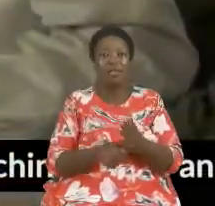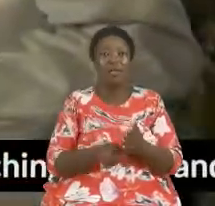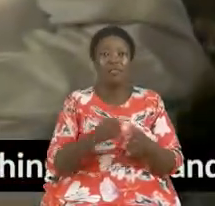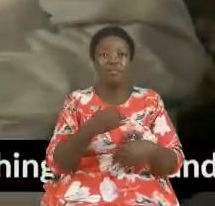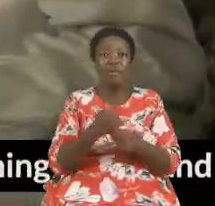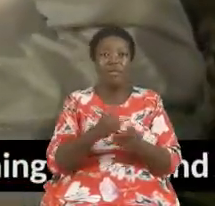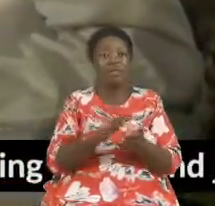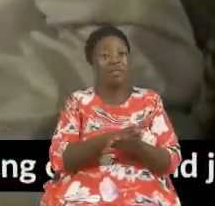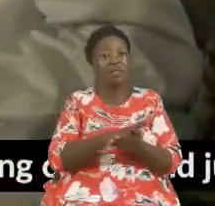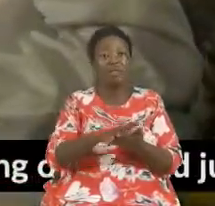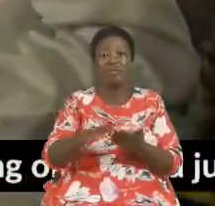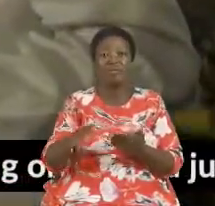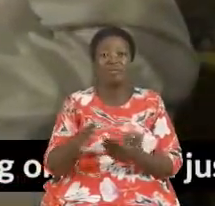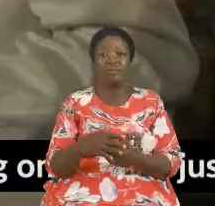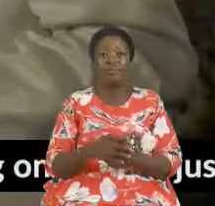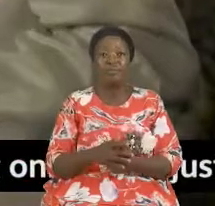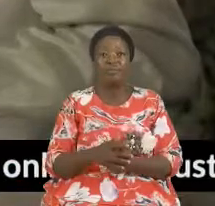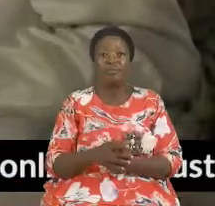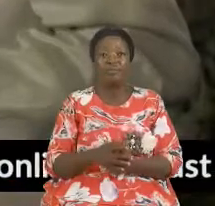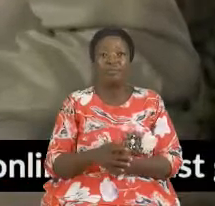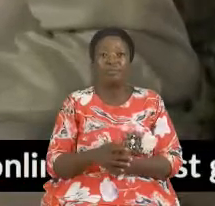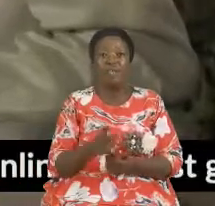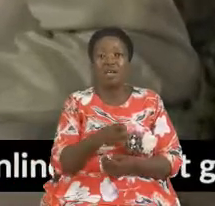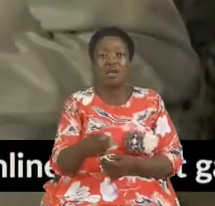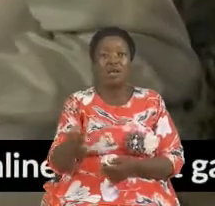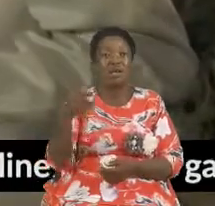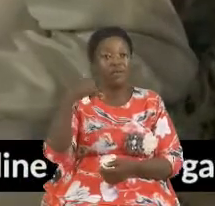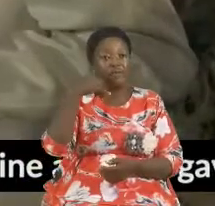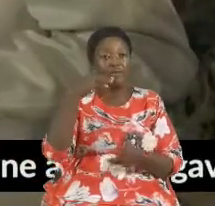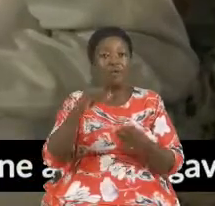Write their names in capital letter, making it very clear.